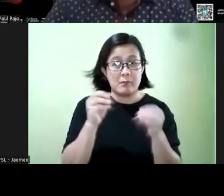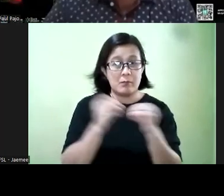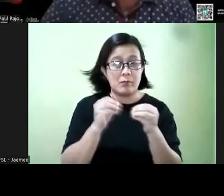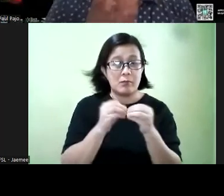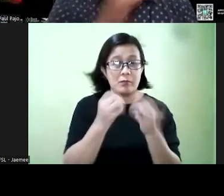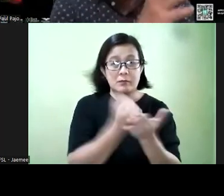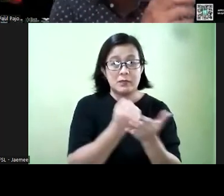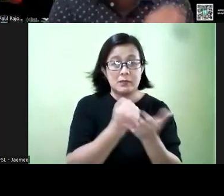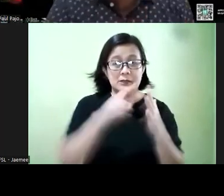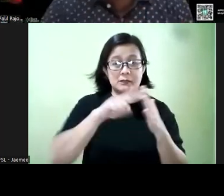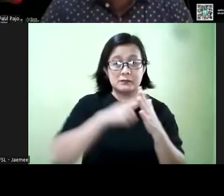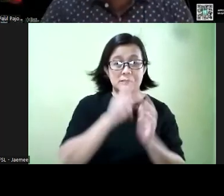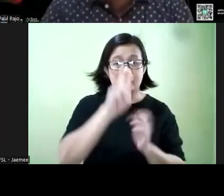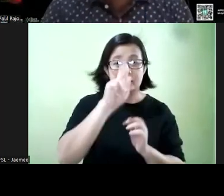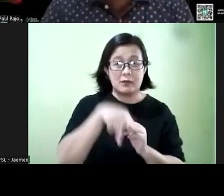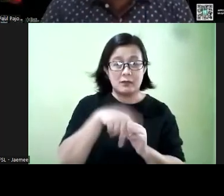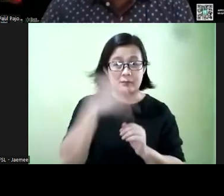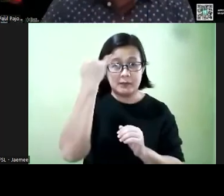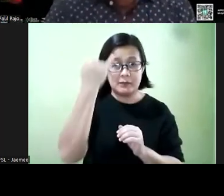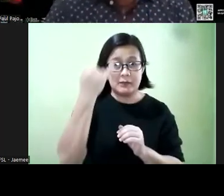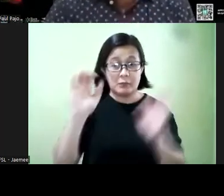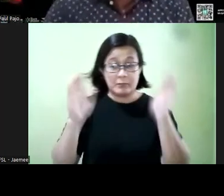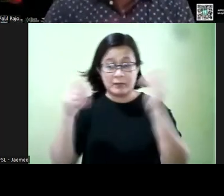idea than your job.